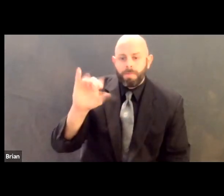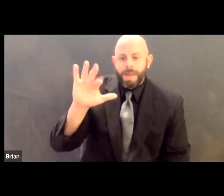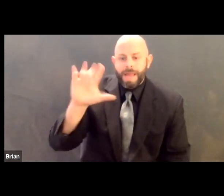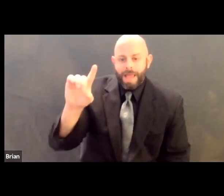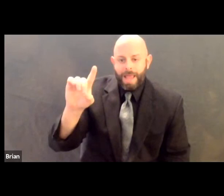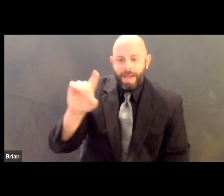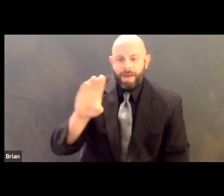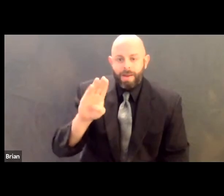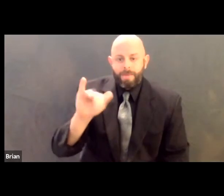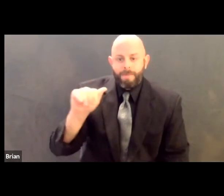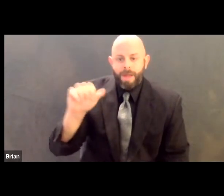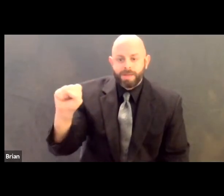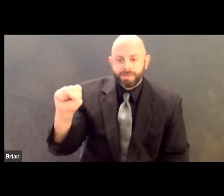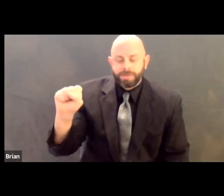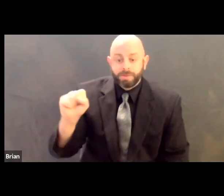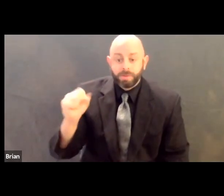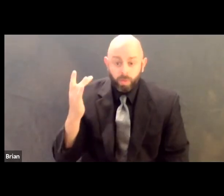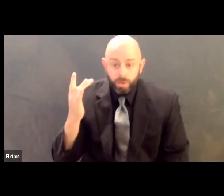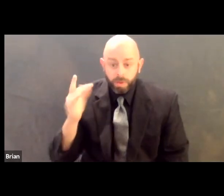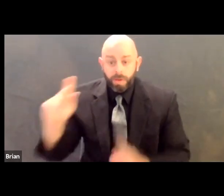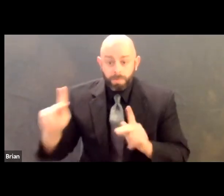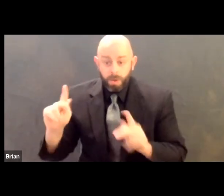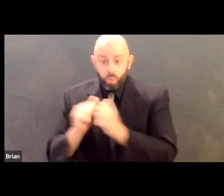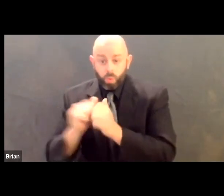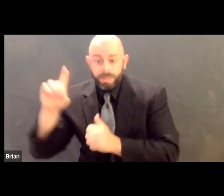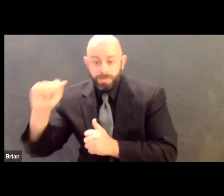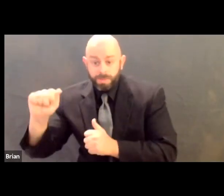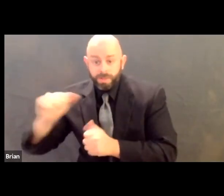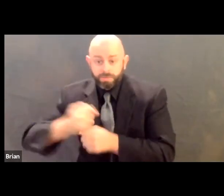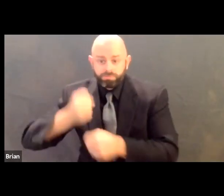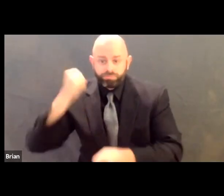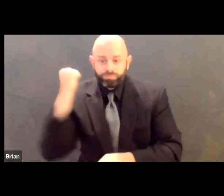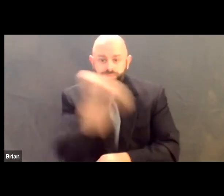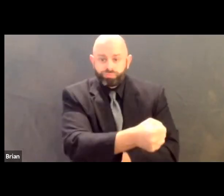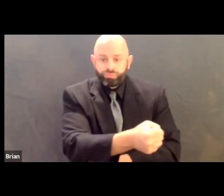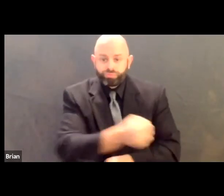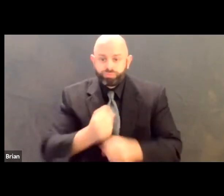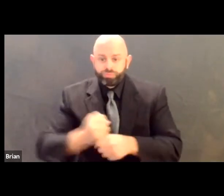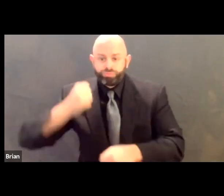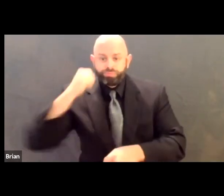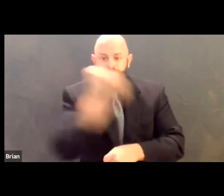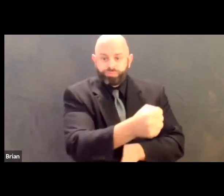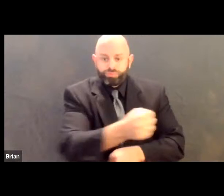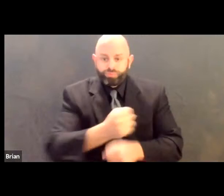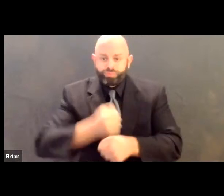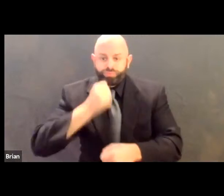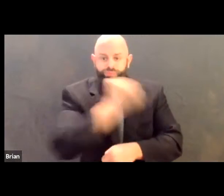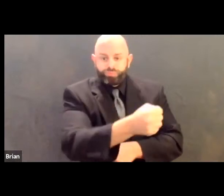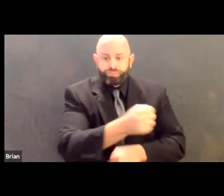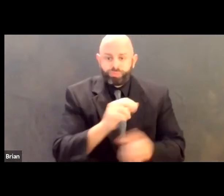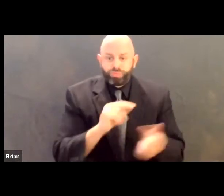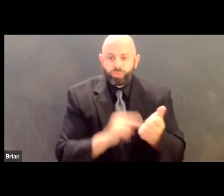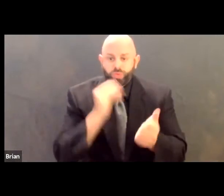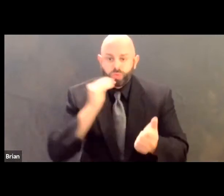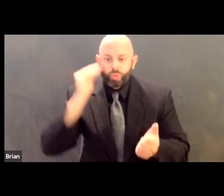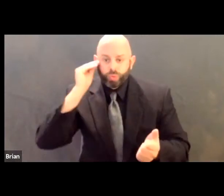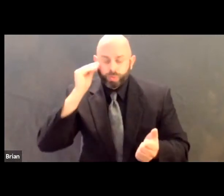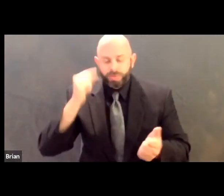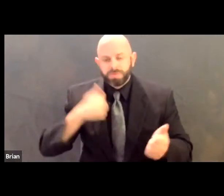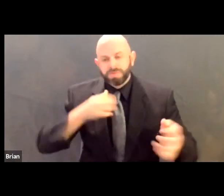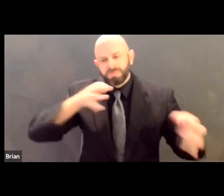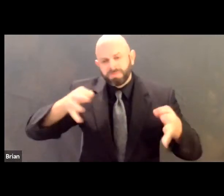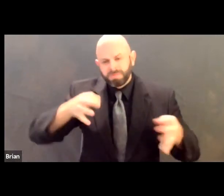which funnels people with disabilities into nursing homes. I'm going to have more to say about that in a minute, but keep that in